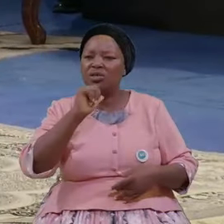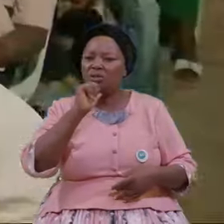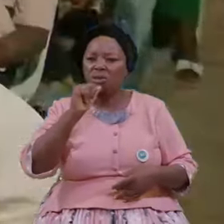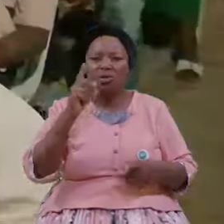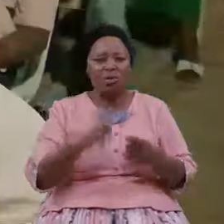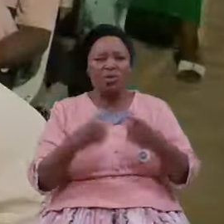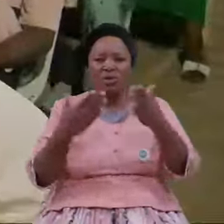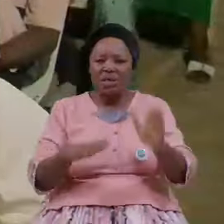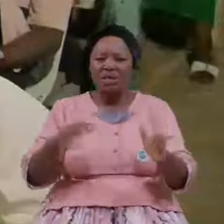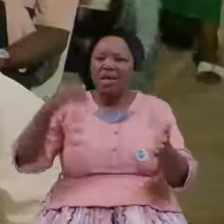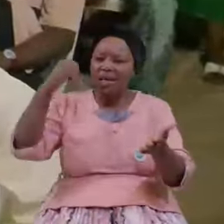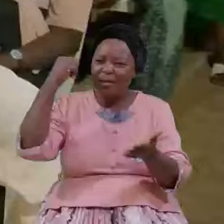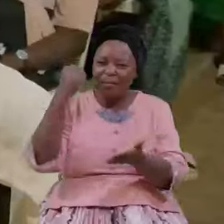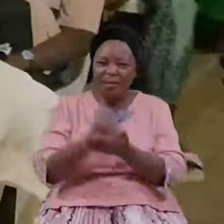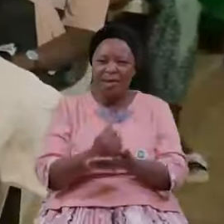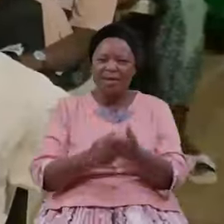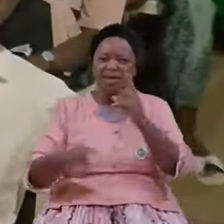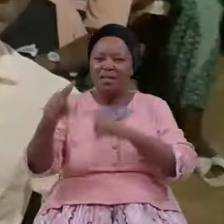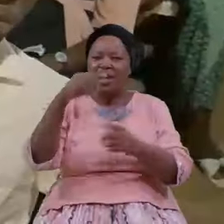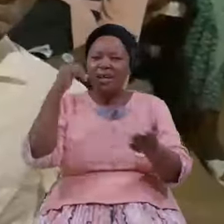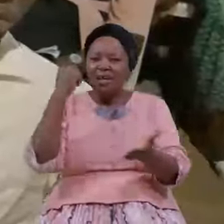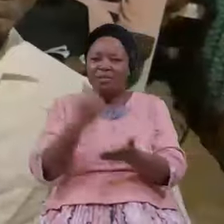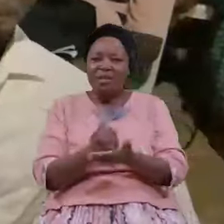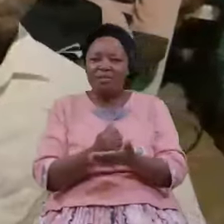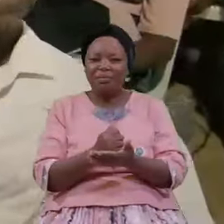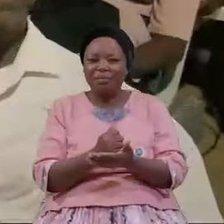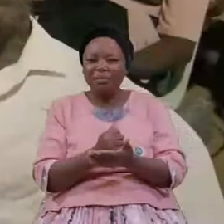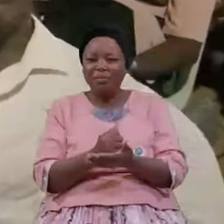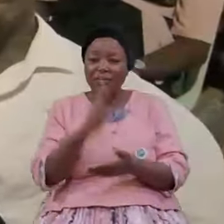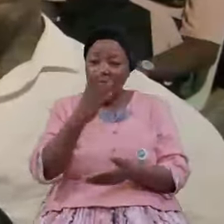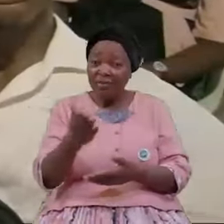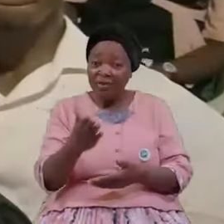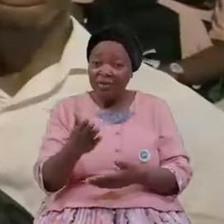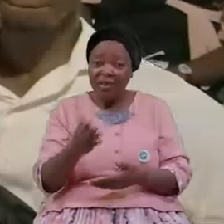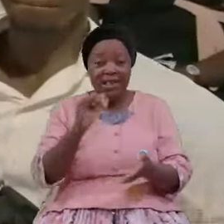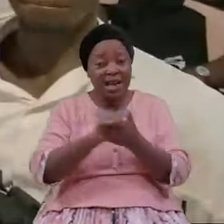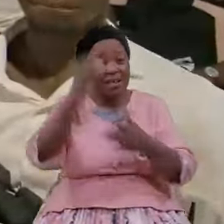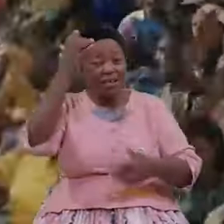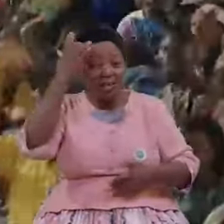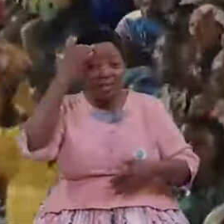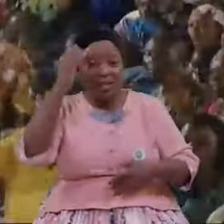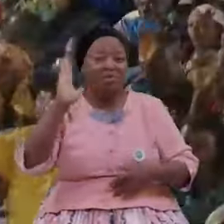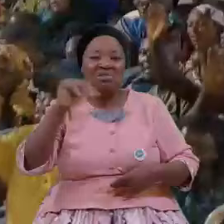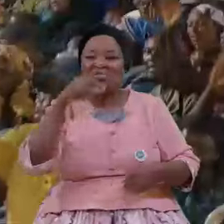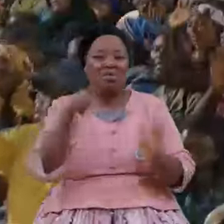Amen. Are you there? That sickness will not kill you.